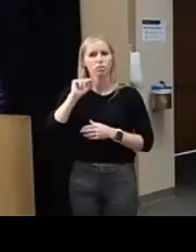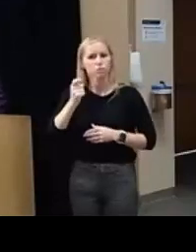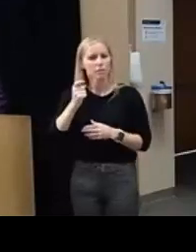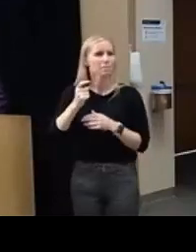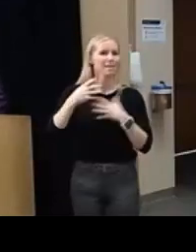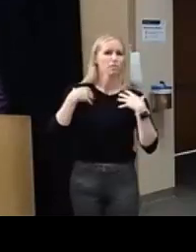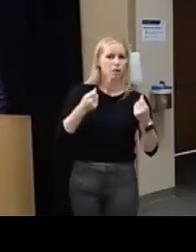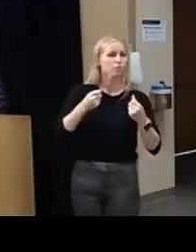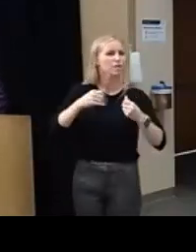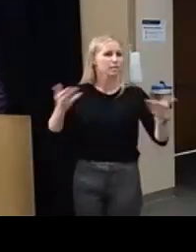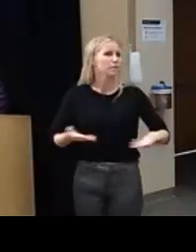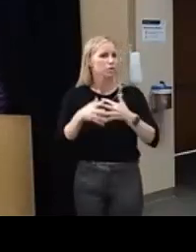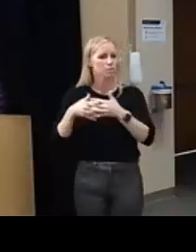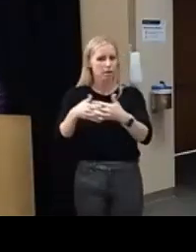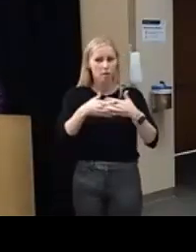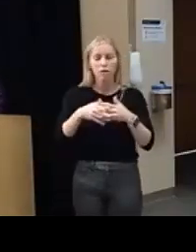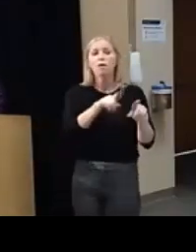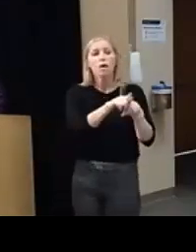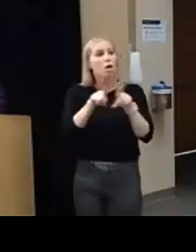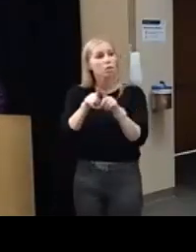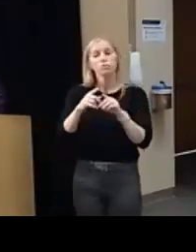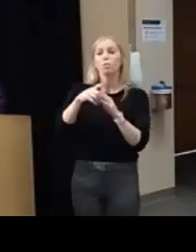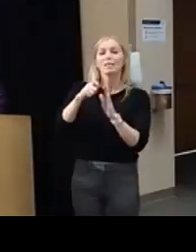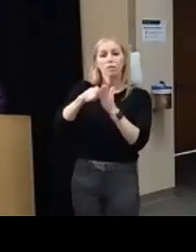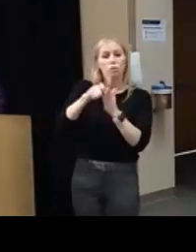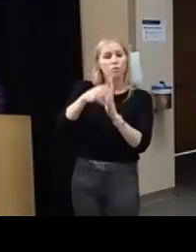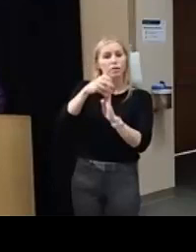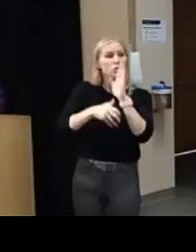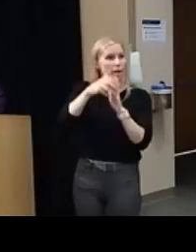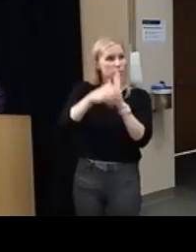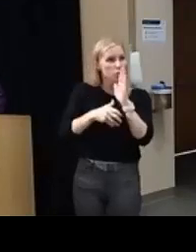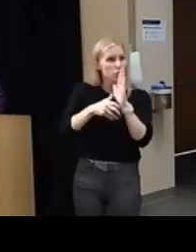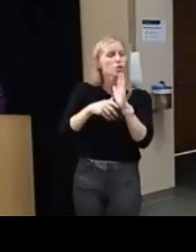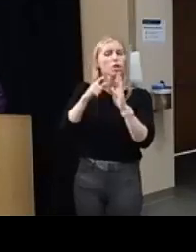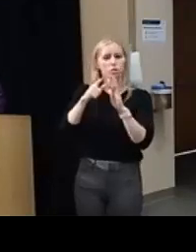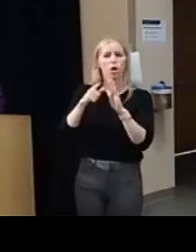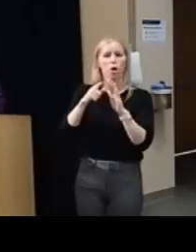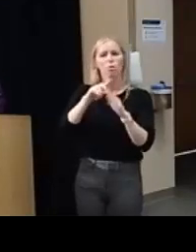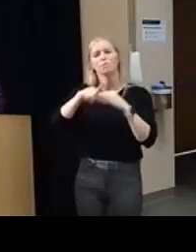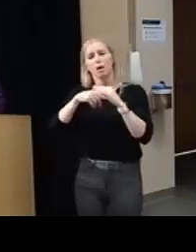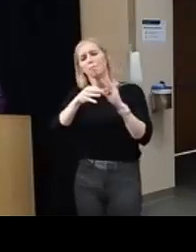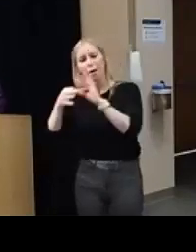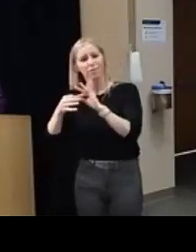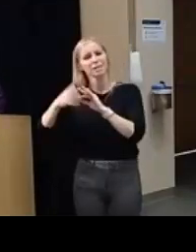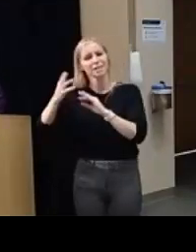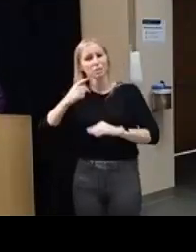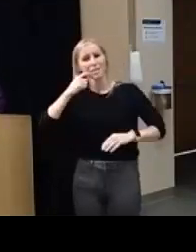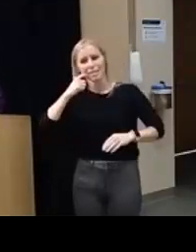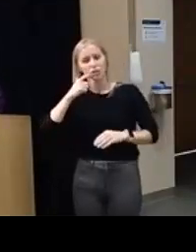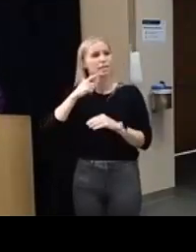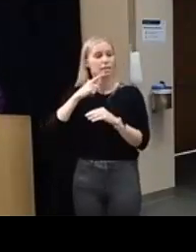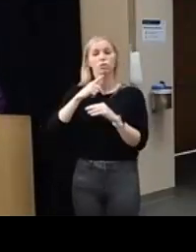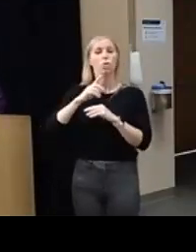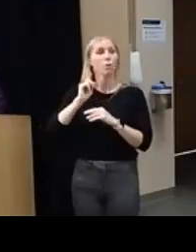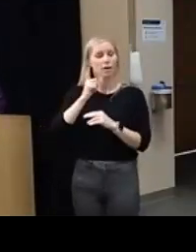history in the Principles of Addiction Medicine book. And he has, if you ever want to look up